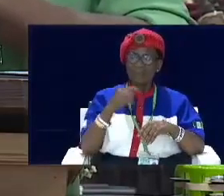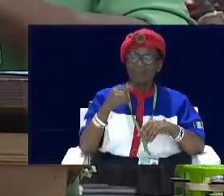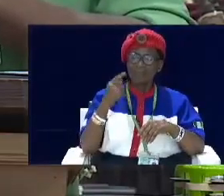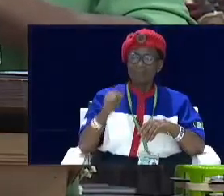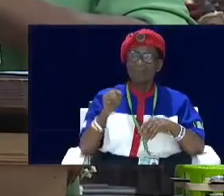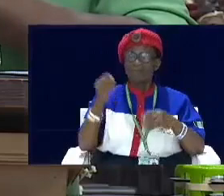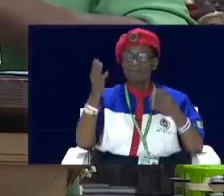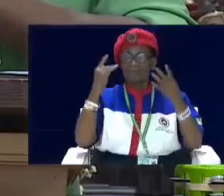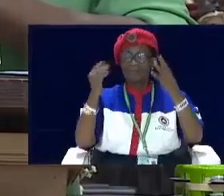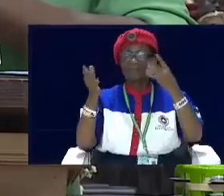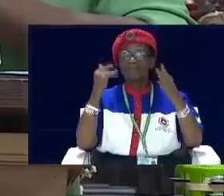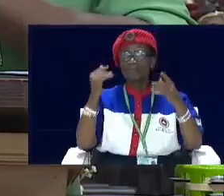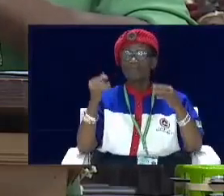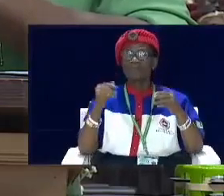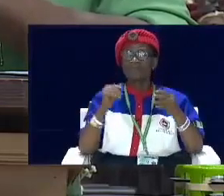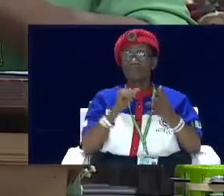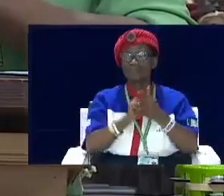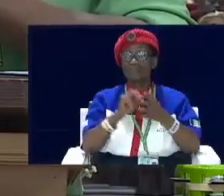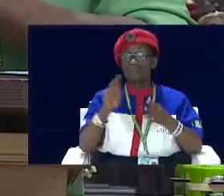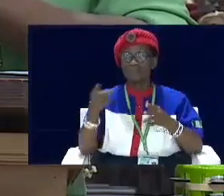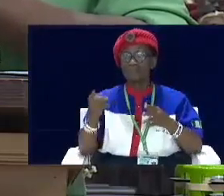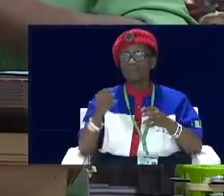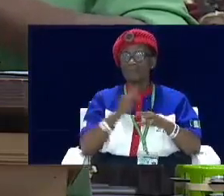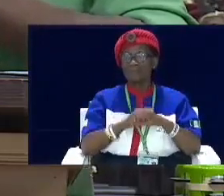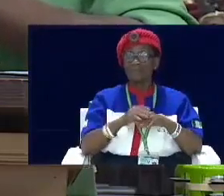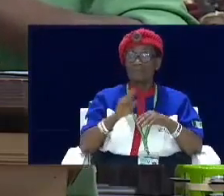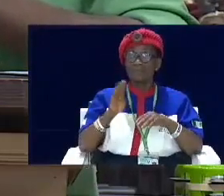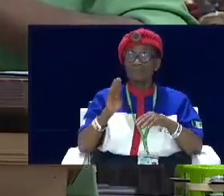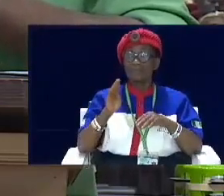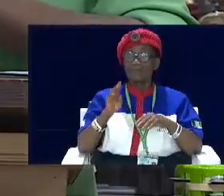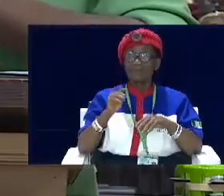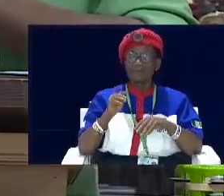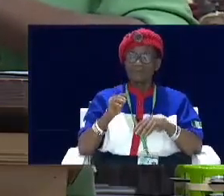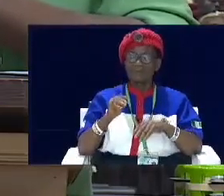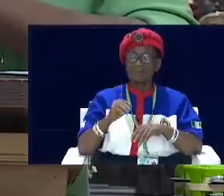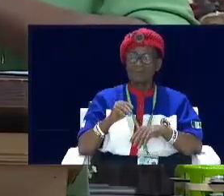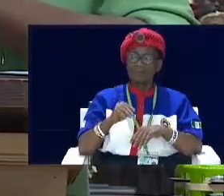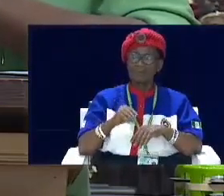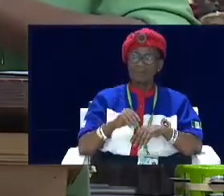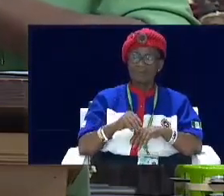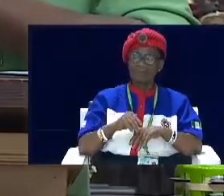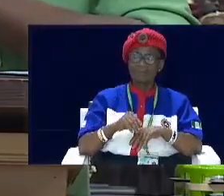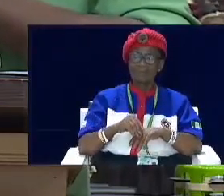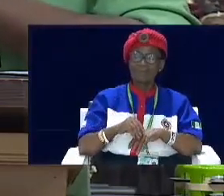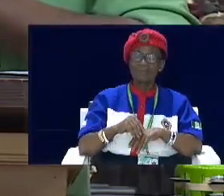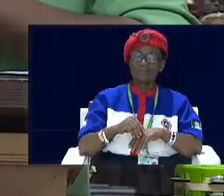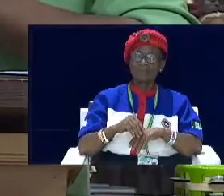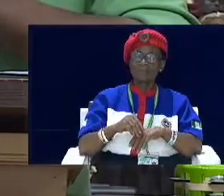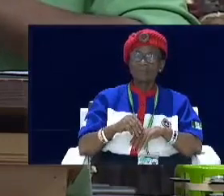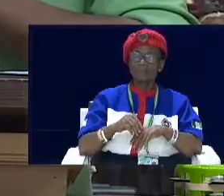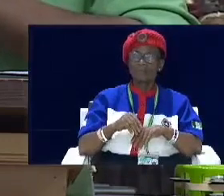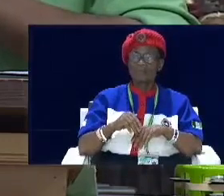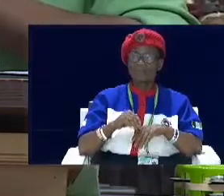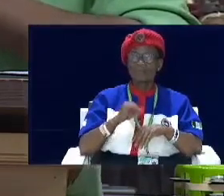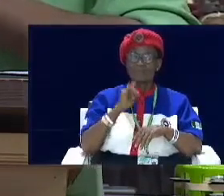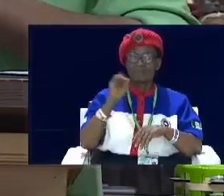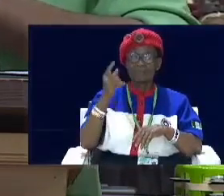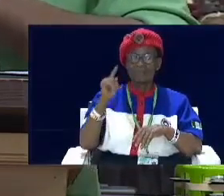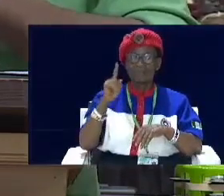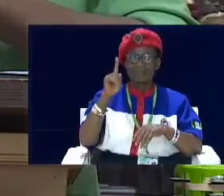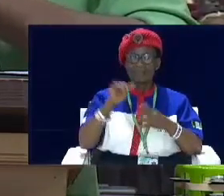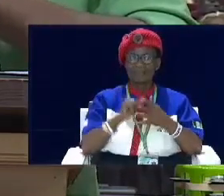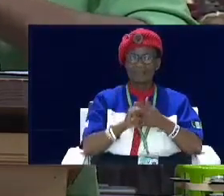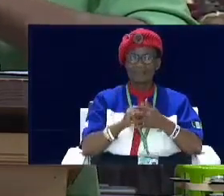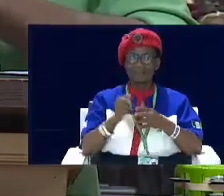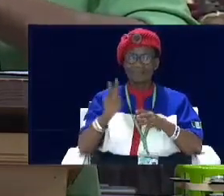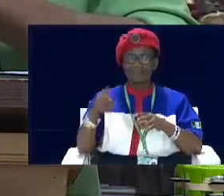náà. That fell on bitter leaf. Tó rọ̀ lórí ewúro. Is the one that fell on sugarcane. Òun